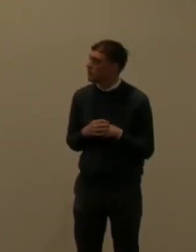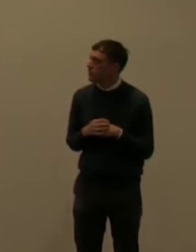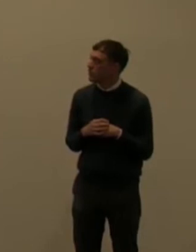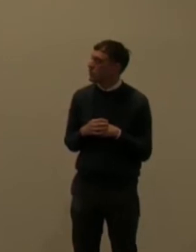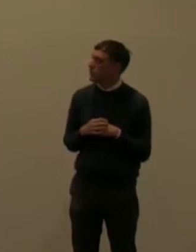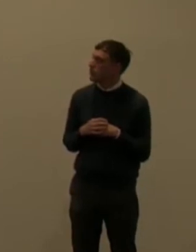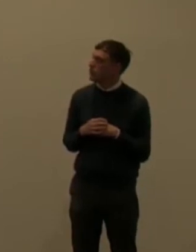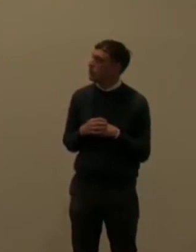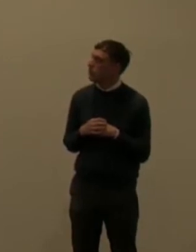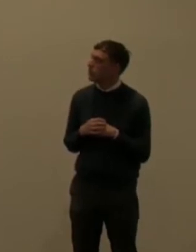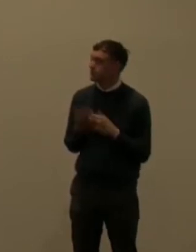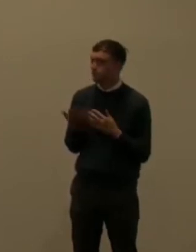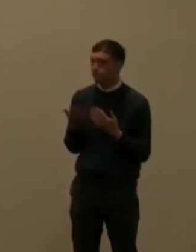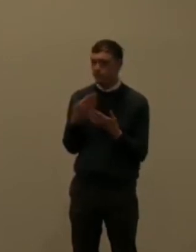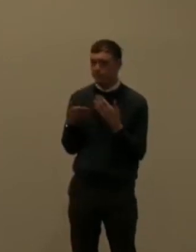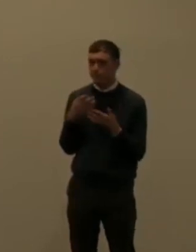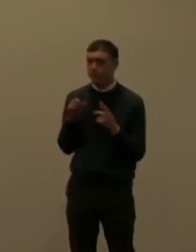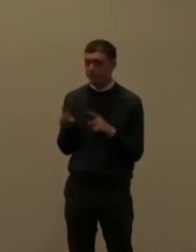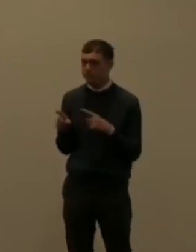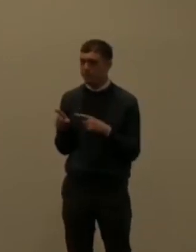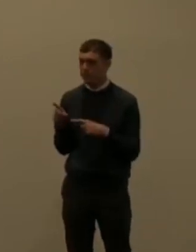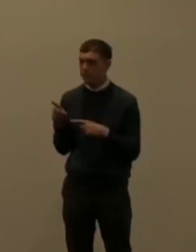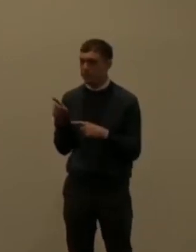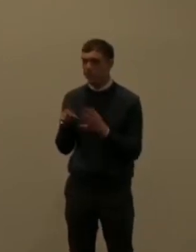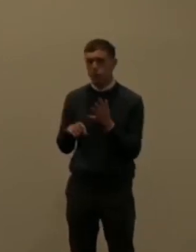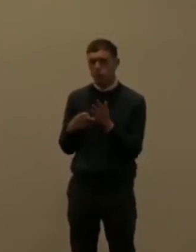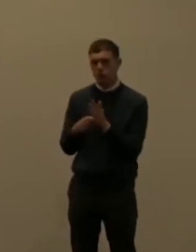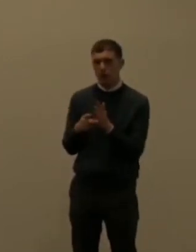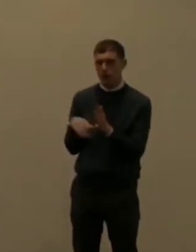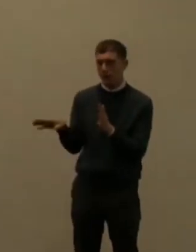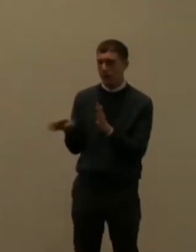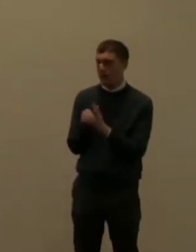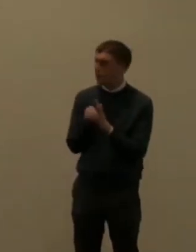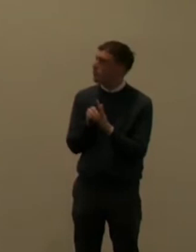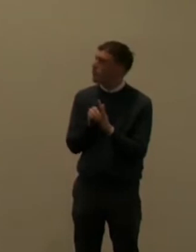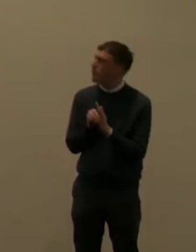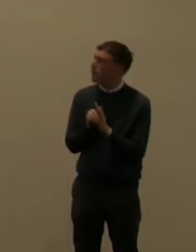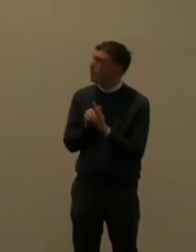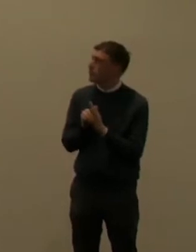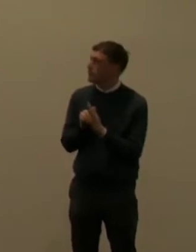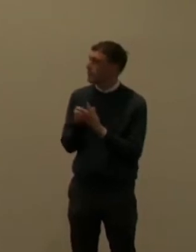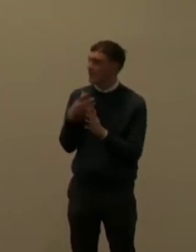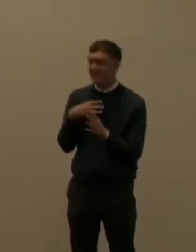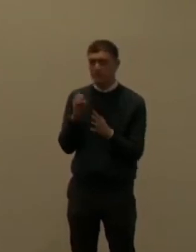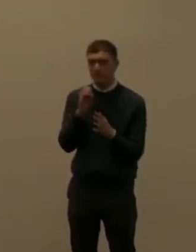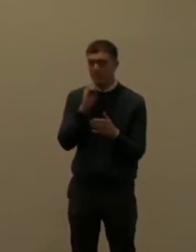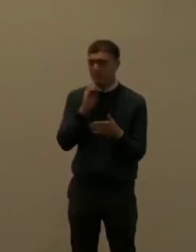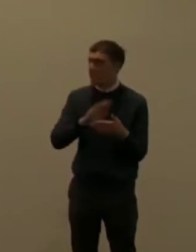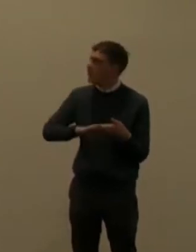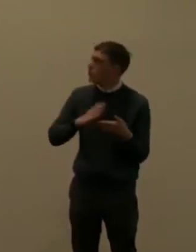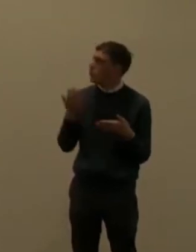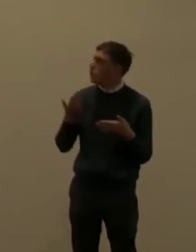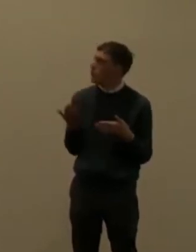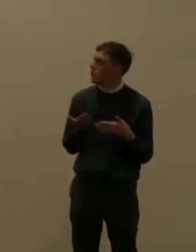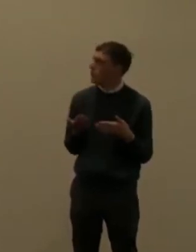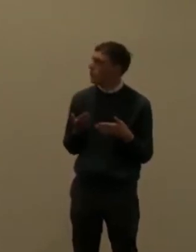yeah, okay, never mind. I just grabbed the play URL link, and you need to paste it here. So you can even